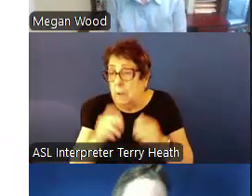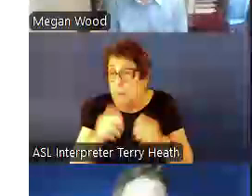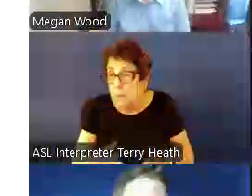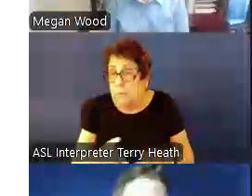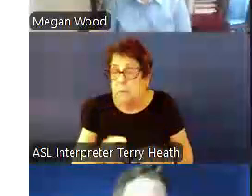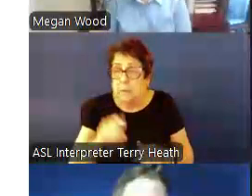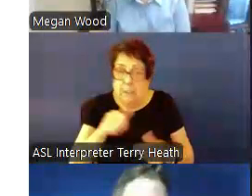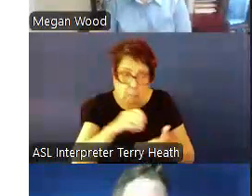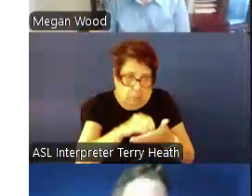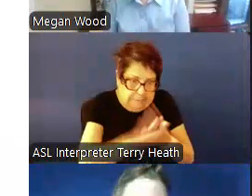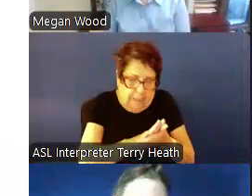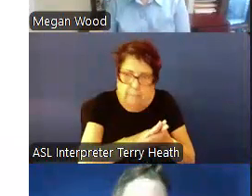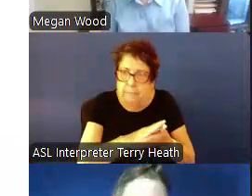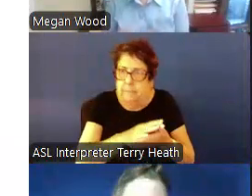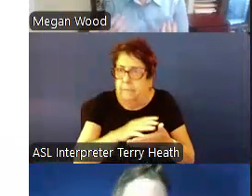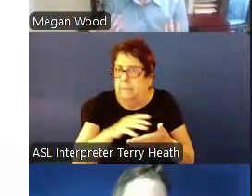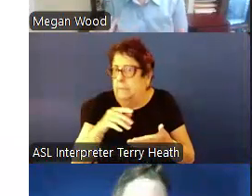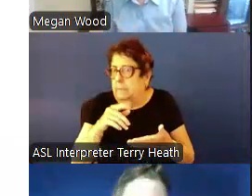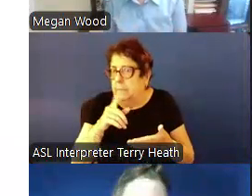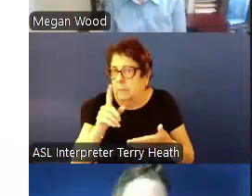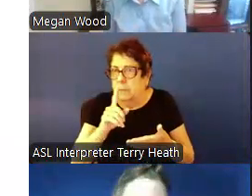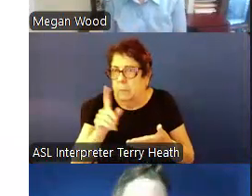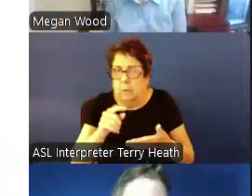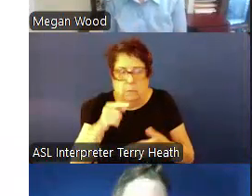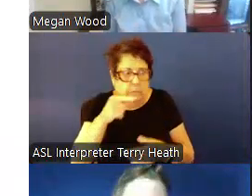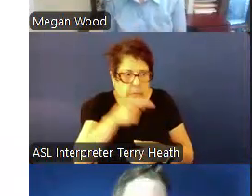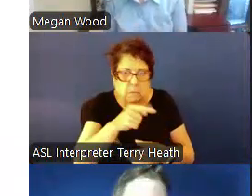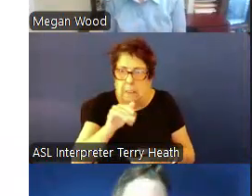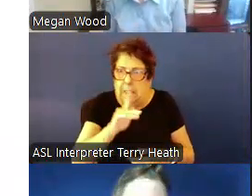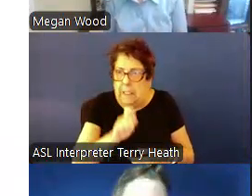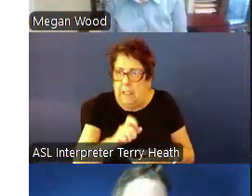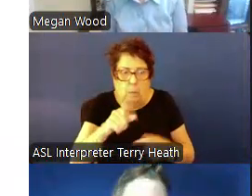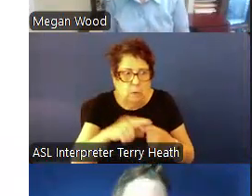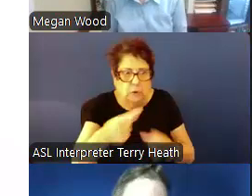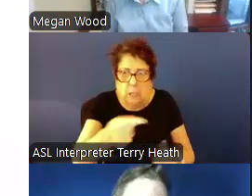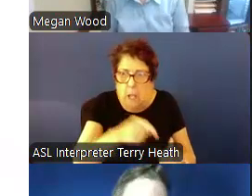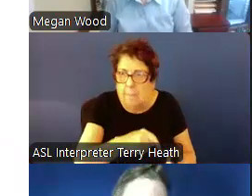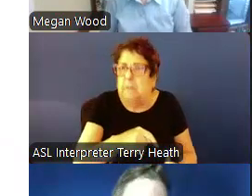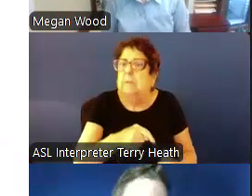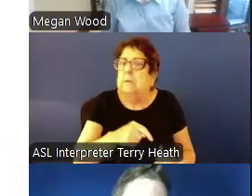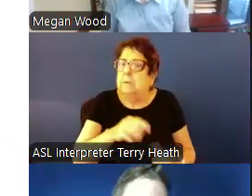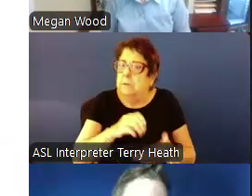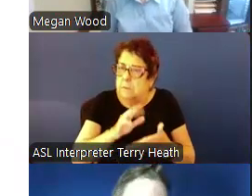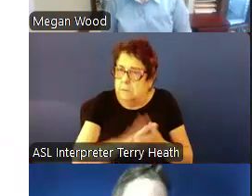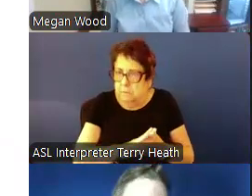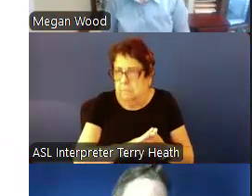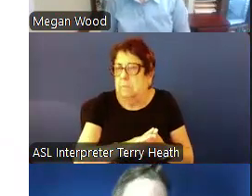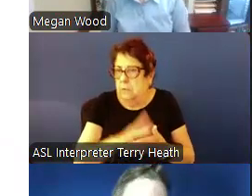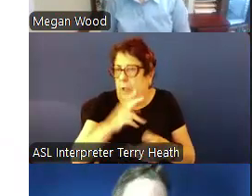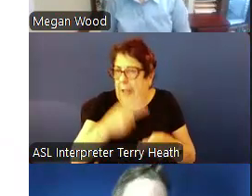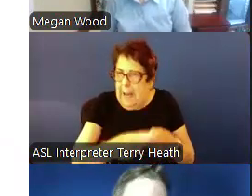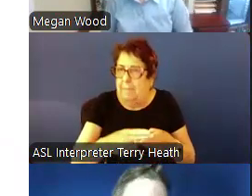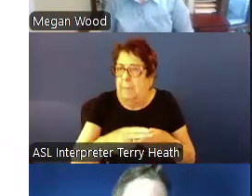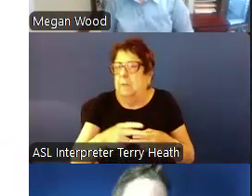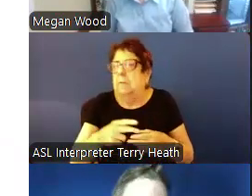the building, show them exactly where she's going to be. And then once a month, we're in the same place so we can actually shuttle people back